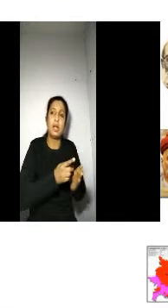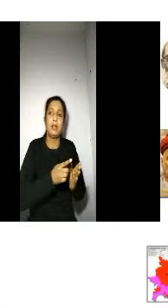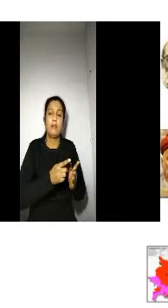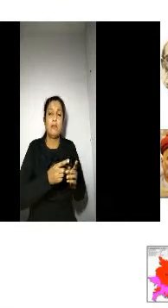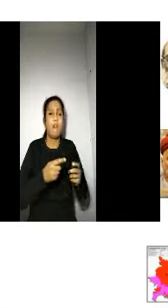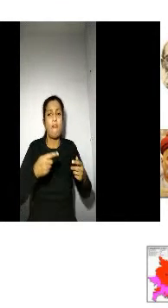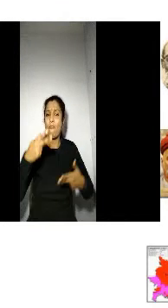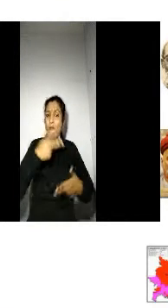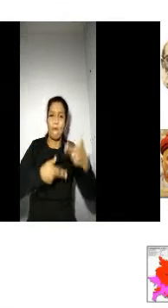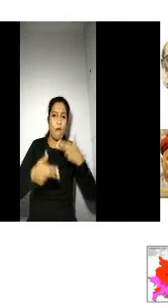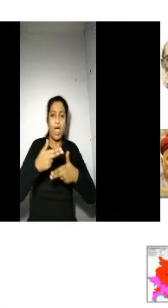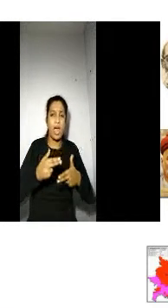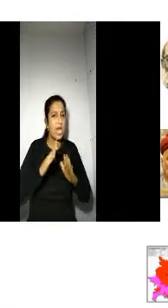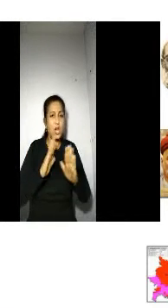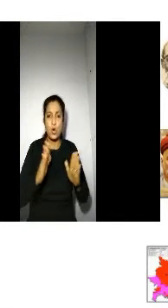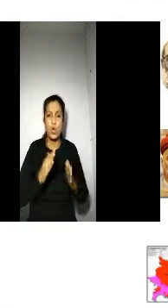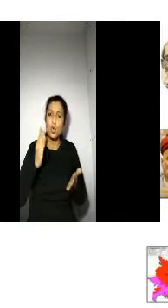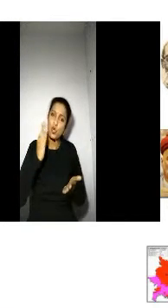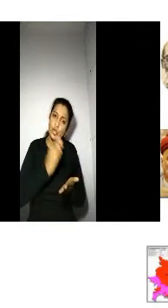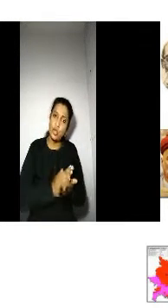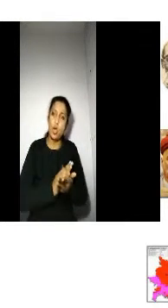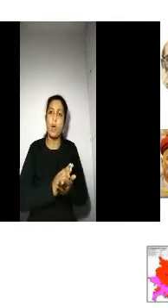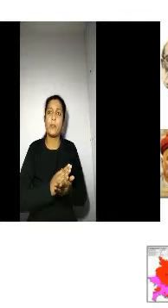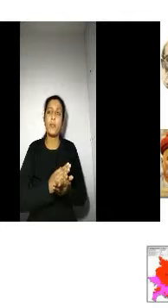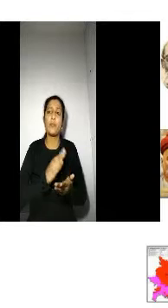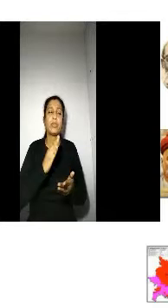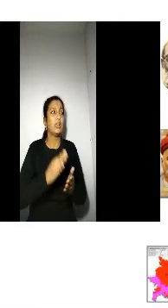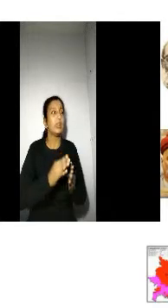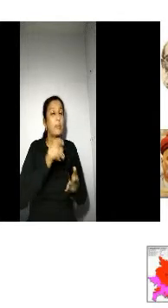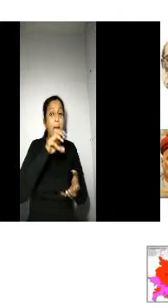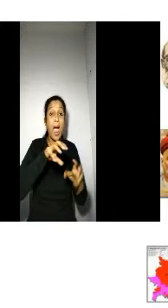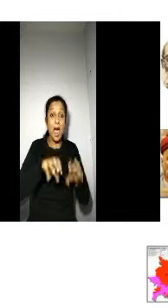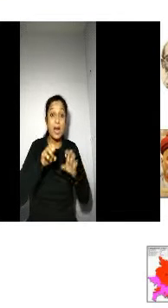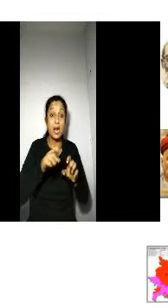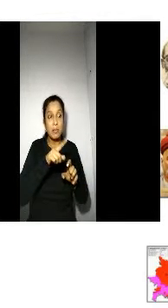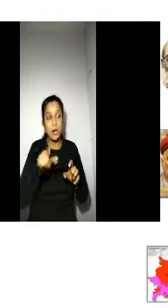petition, and protests.